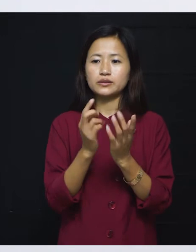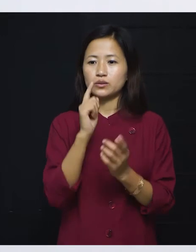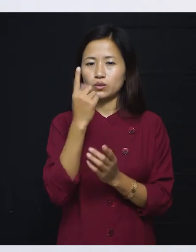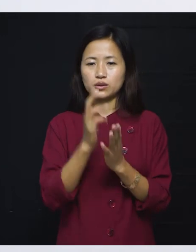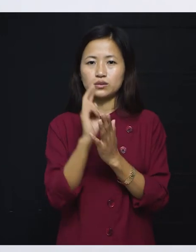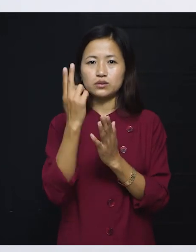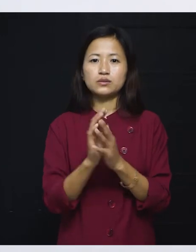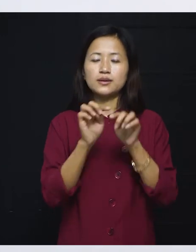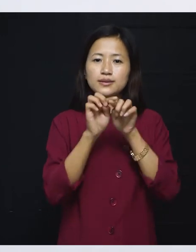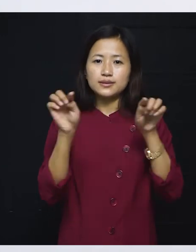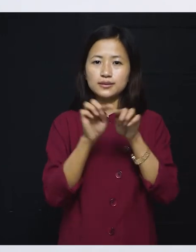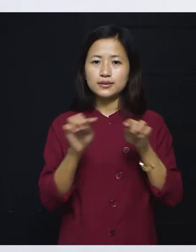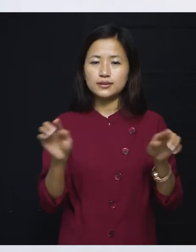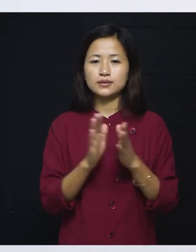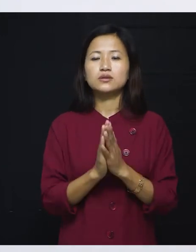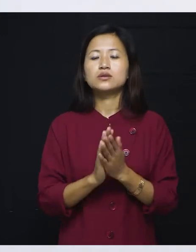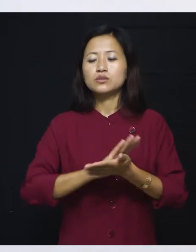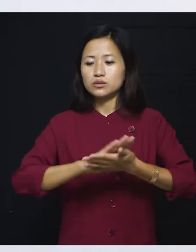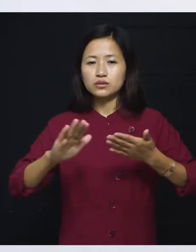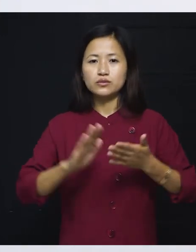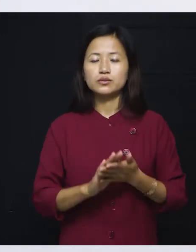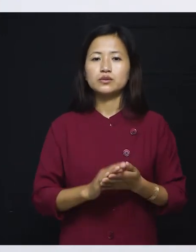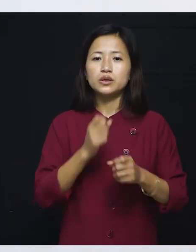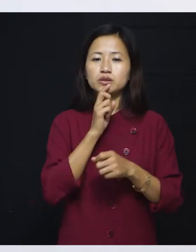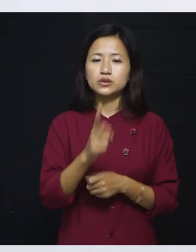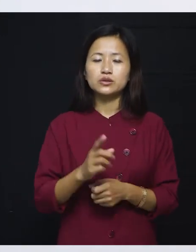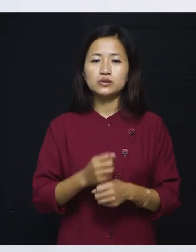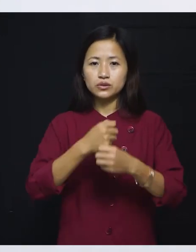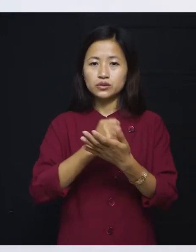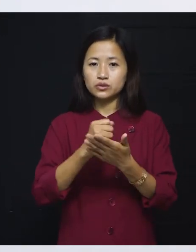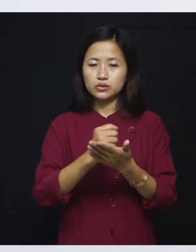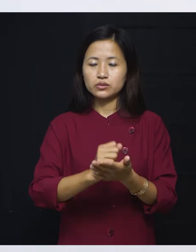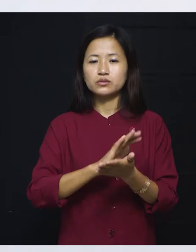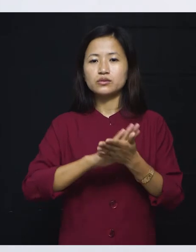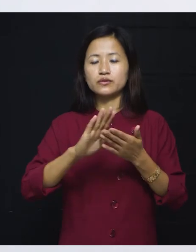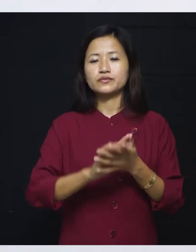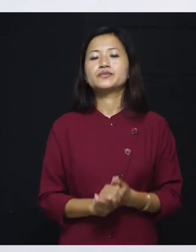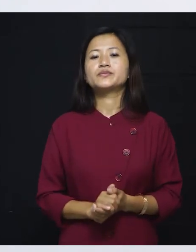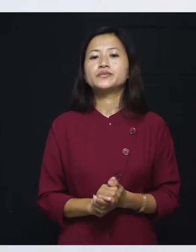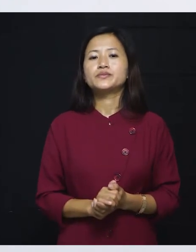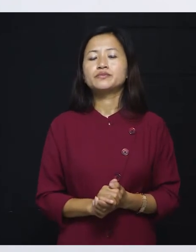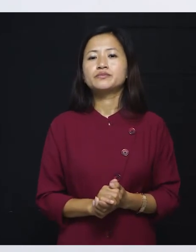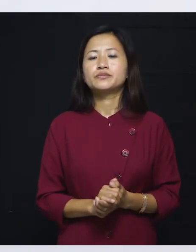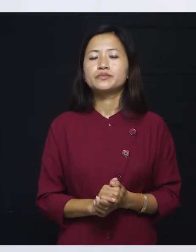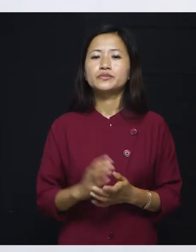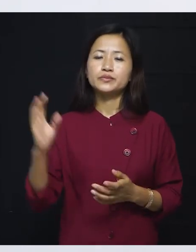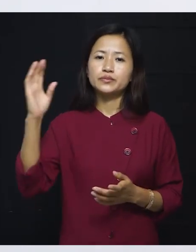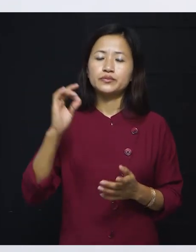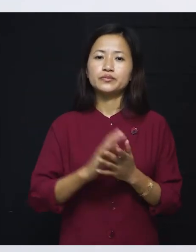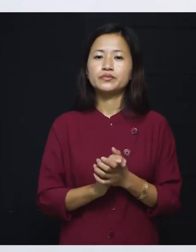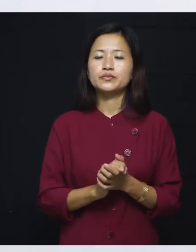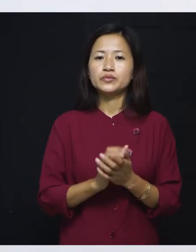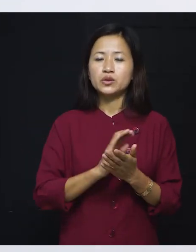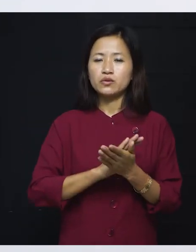sentences for exercise for you to be solved. So please make sure that you try solving that, okay? And let's recap before I